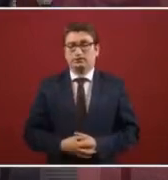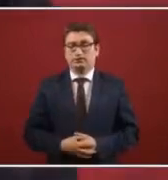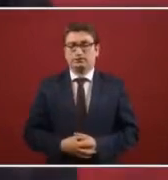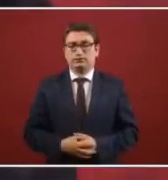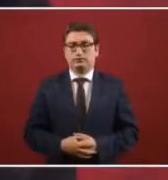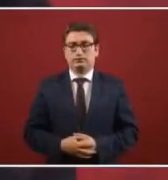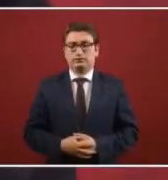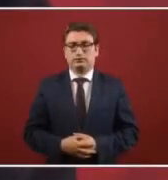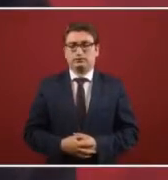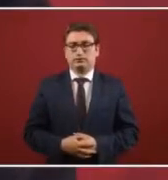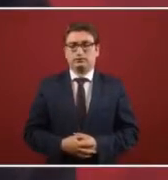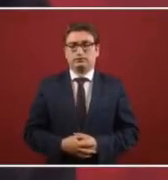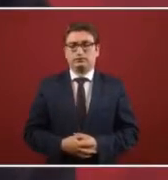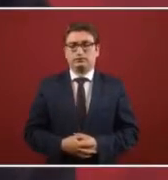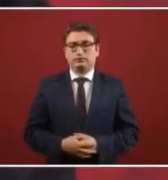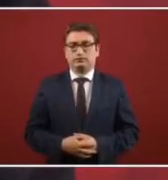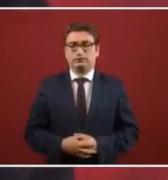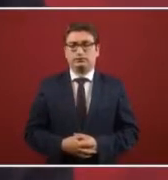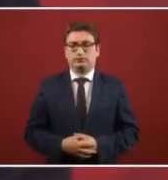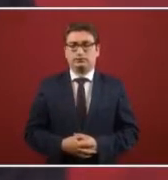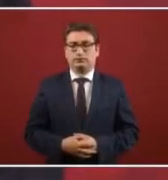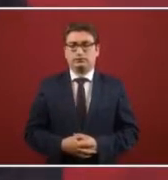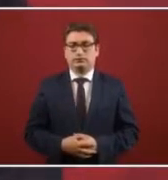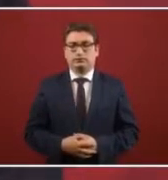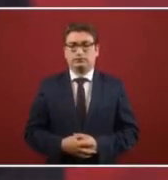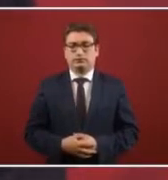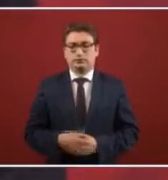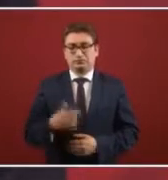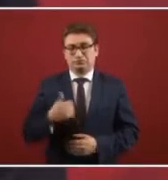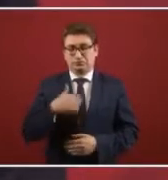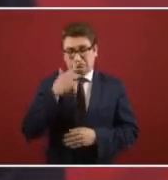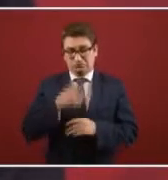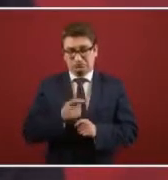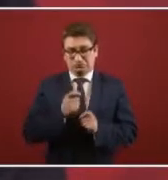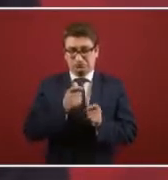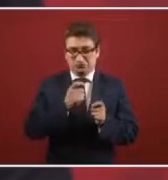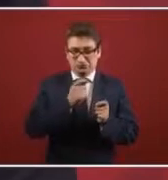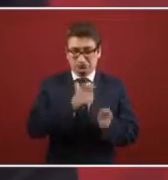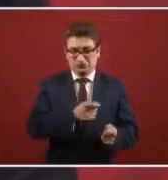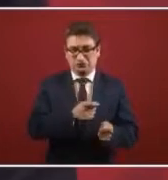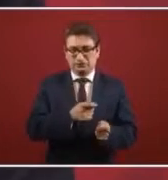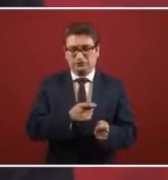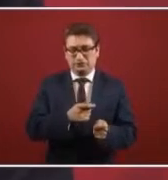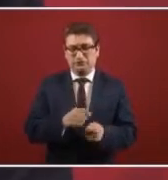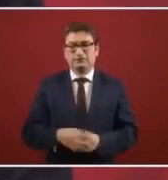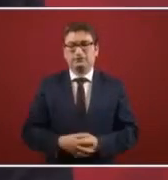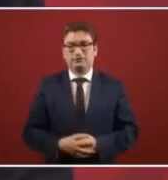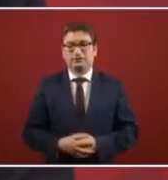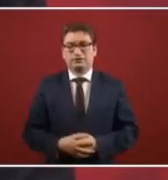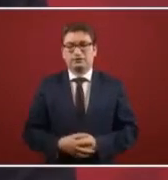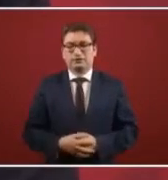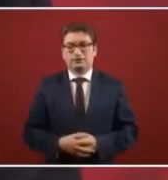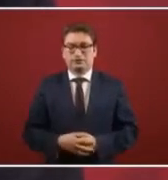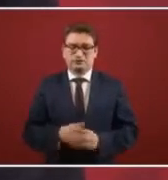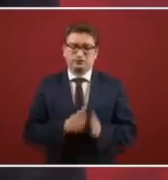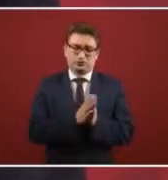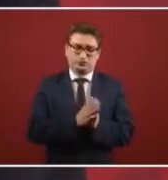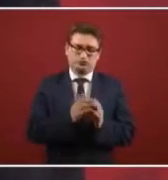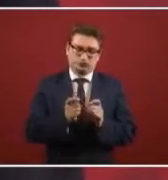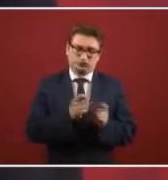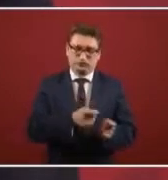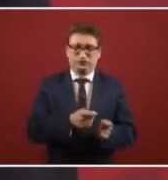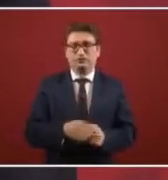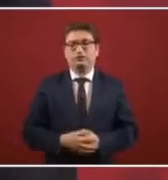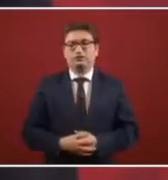de ese encargo, besides those charges, son encargos, which are